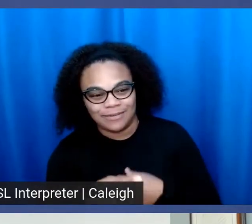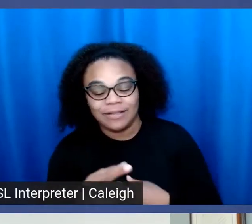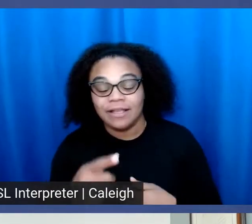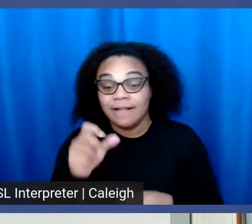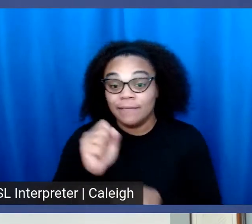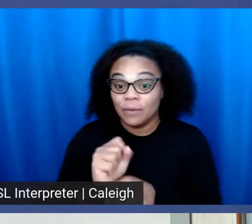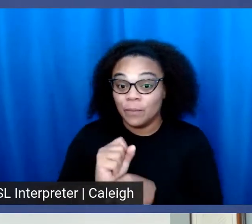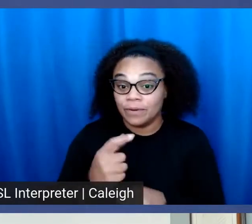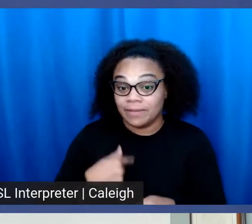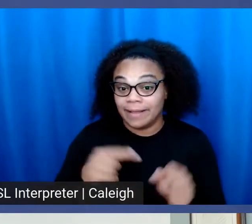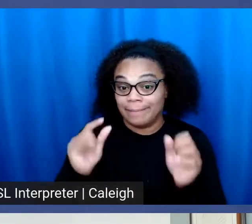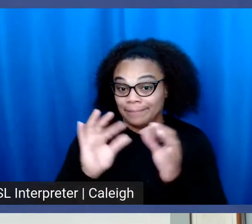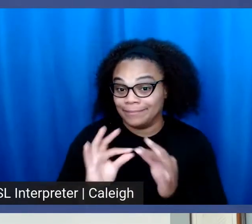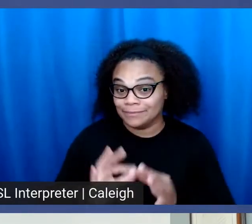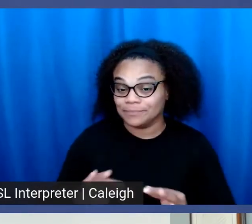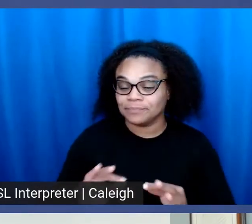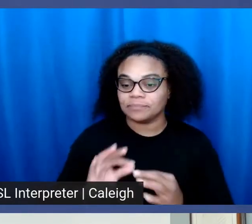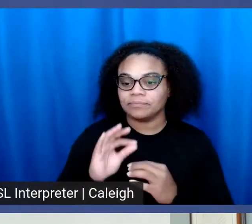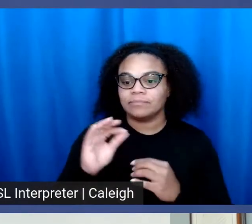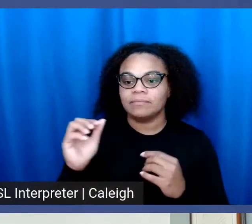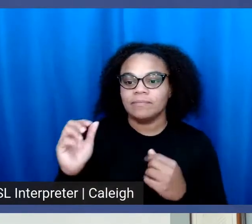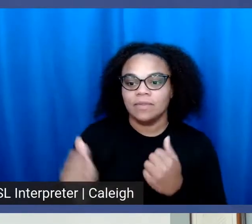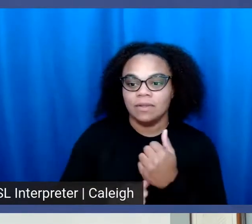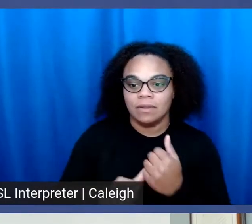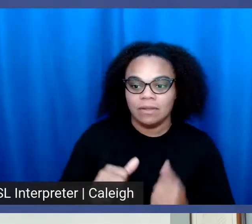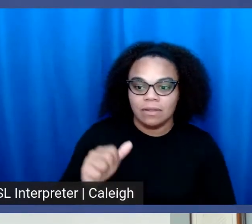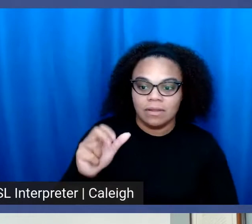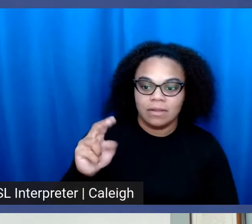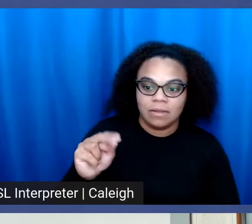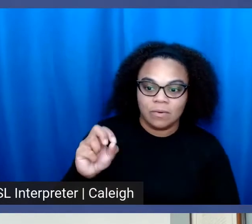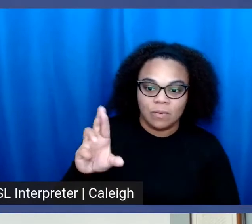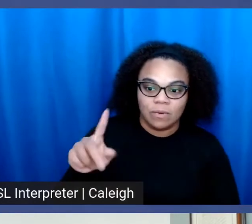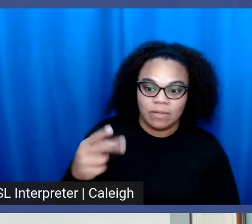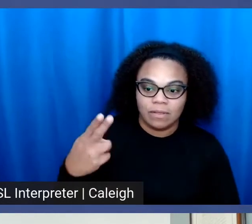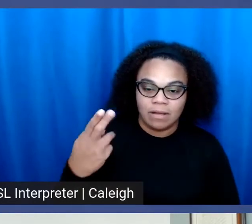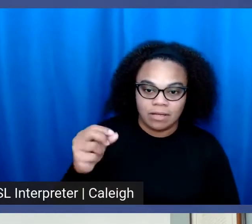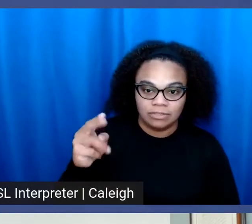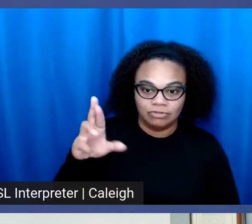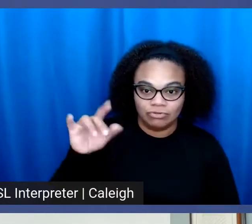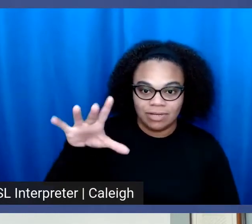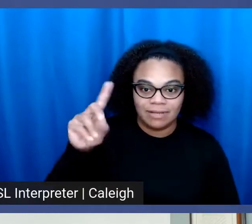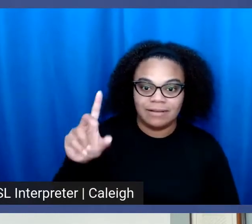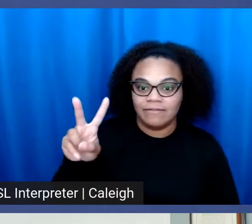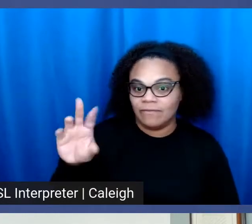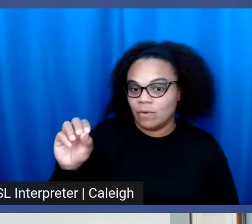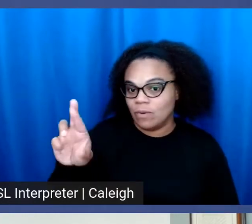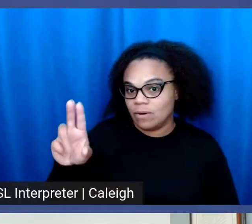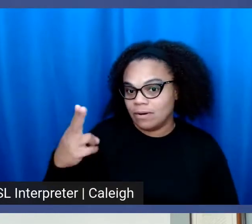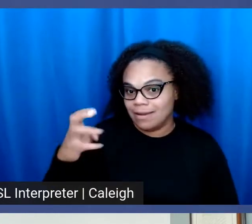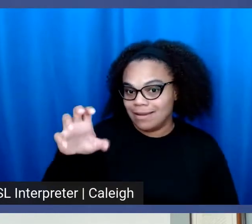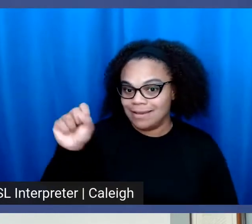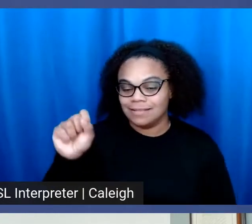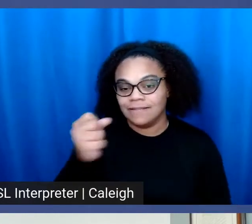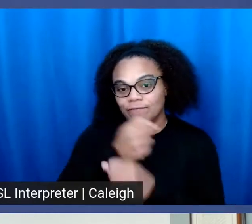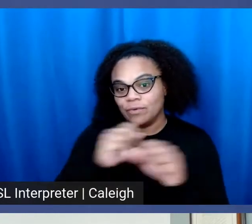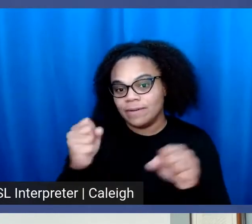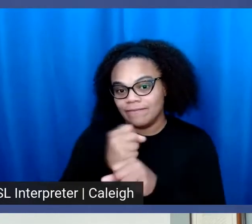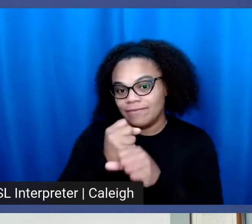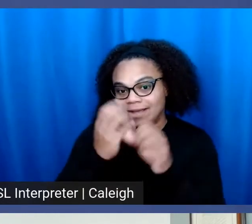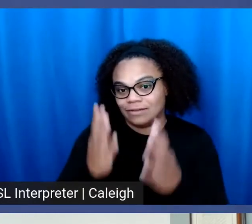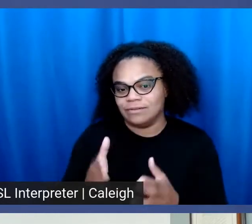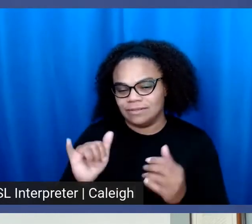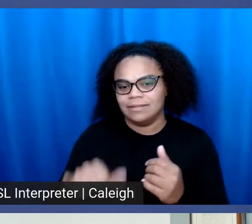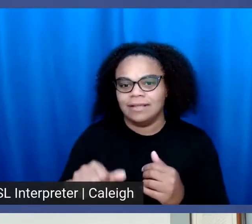referencing was done under the banner of the North Hundred and Voorhees Intellectual Freedom Fighters, which is an ad hoc group that grew up